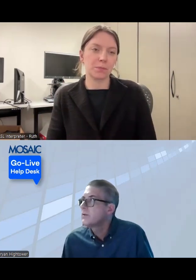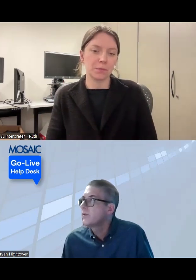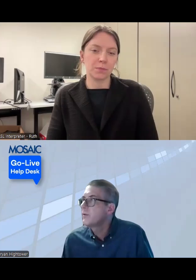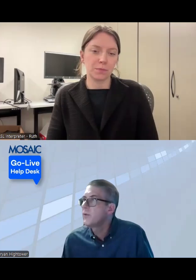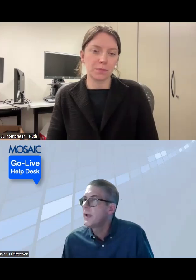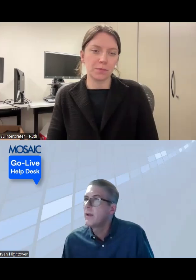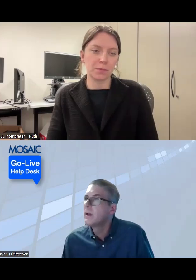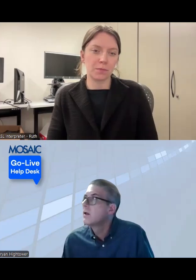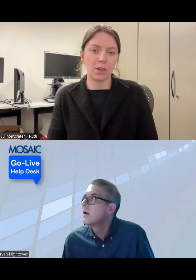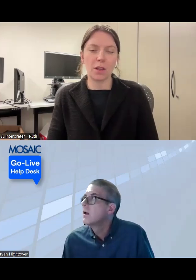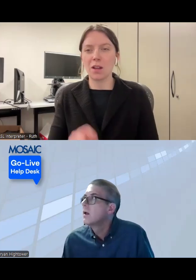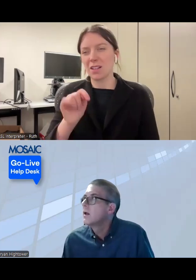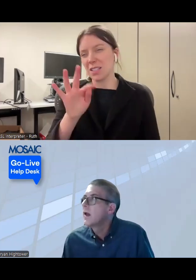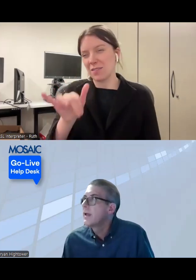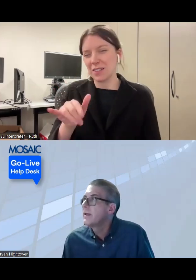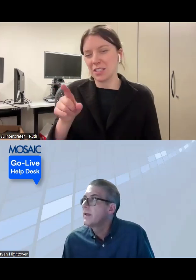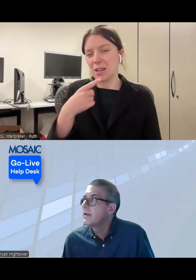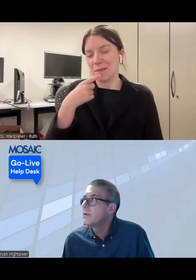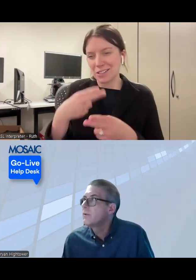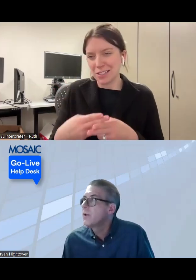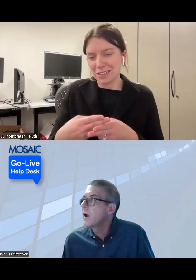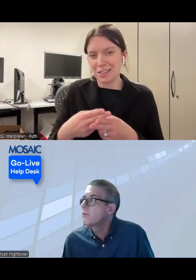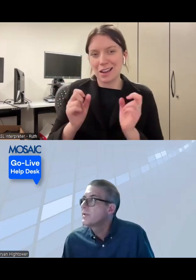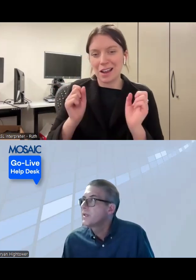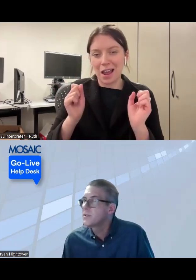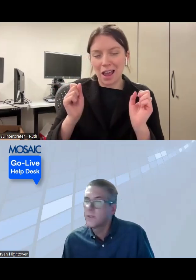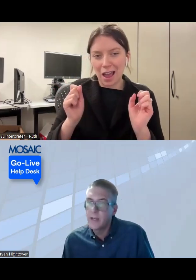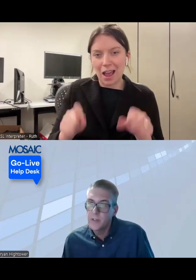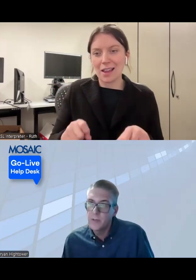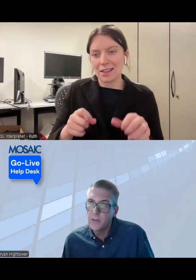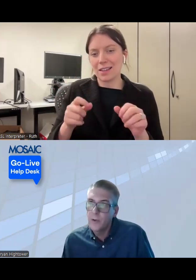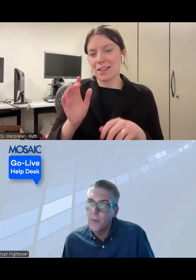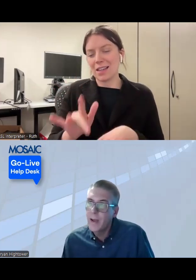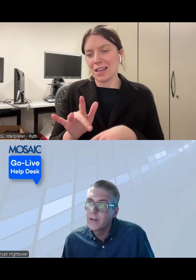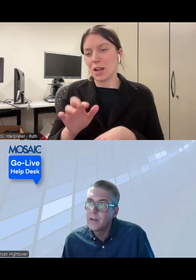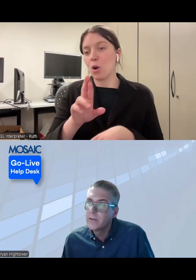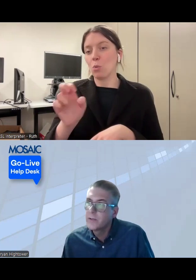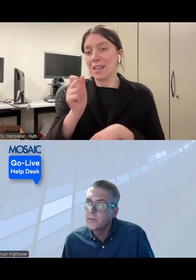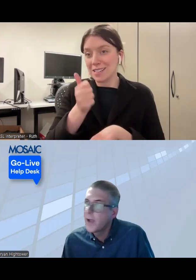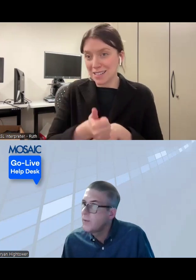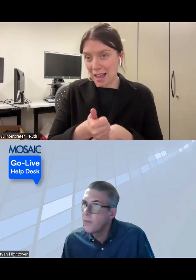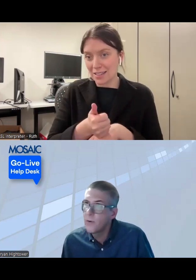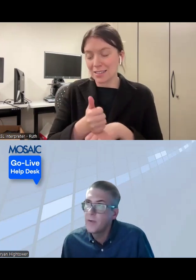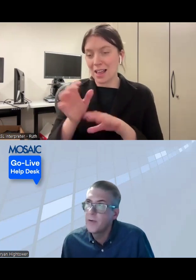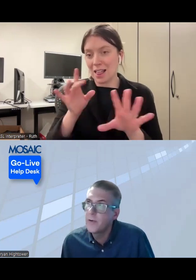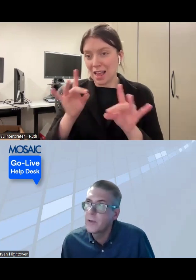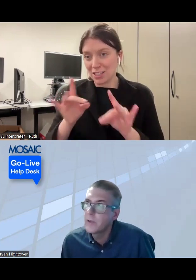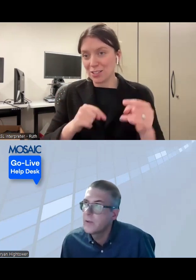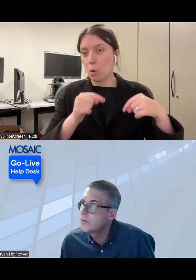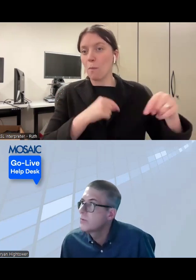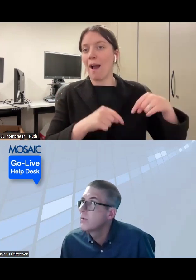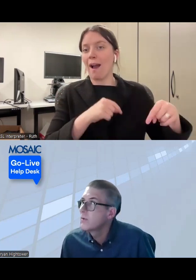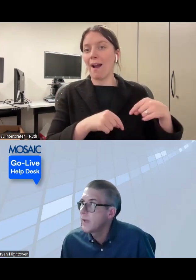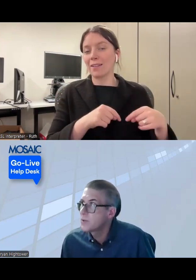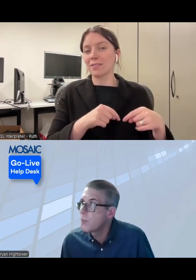And as Tiffany was saying, I can hit reset selections and go back to define the criteria in